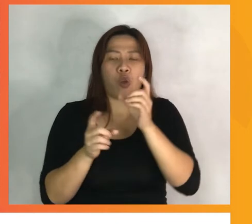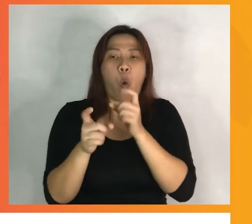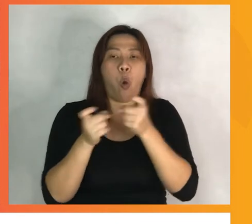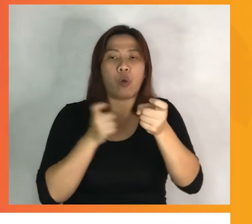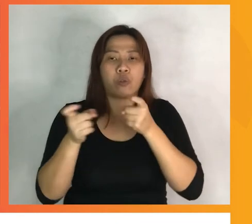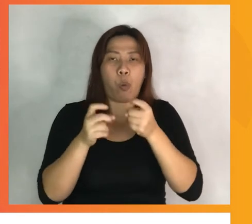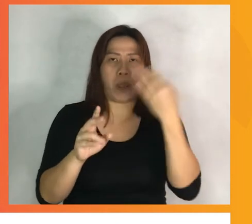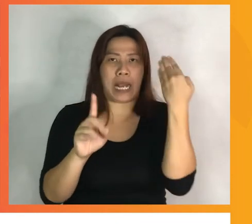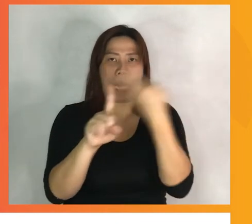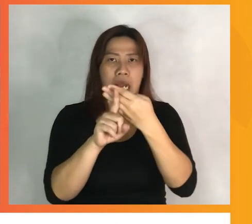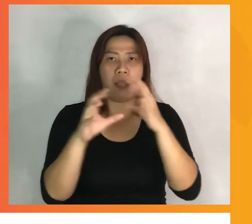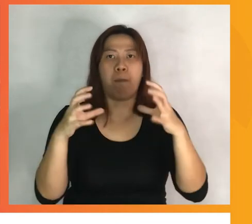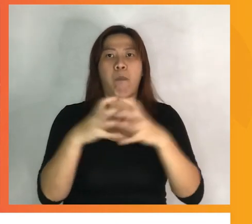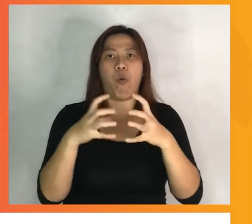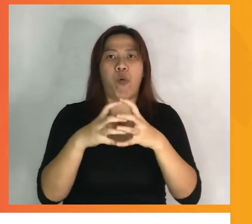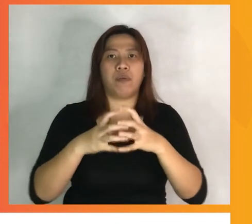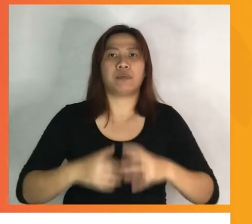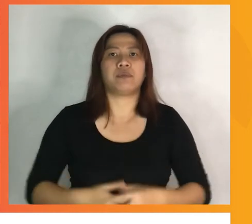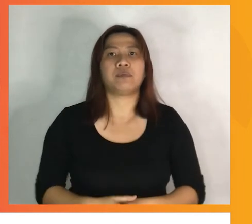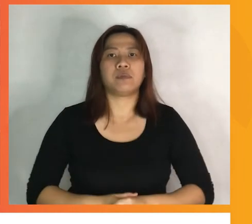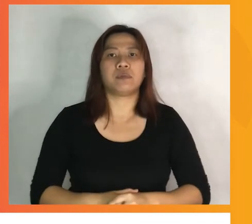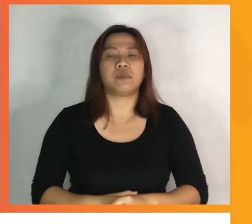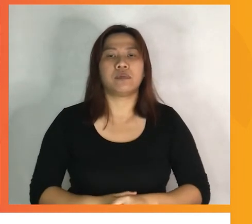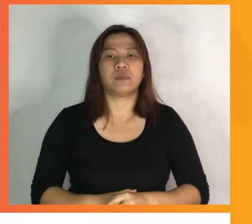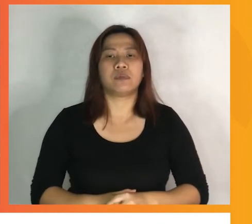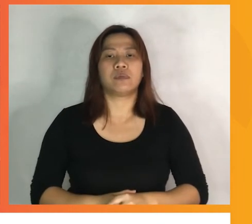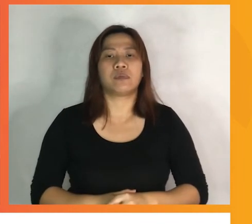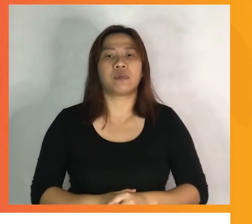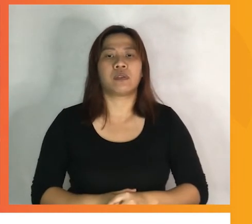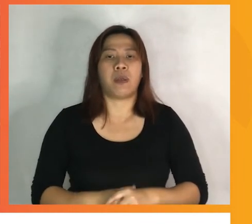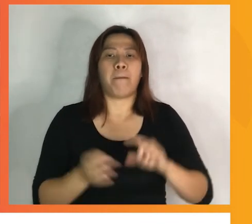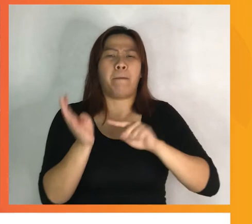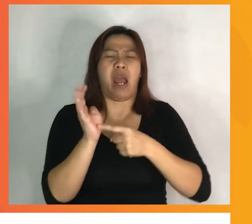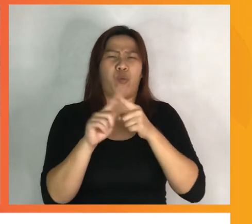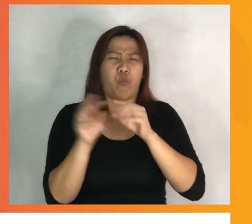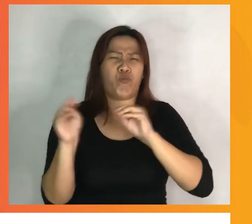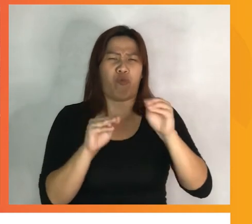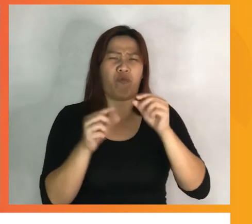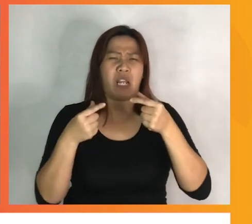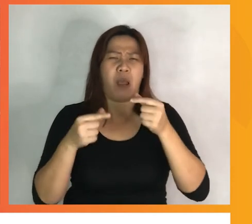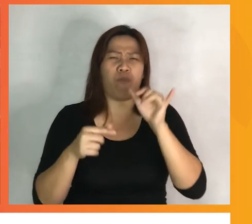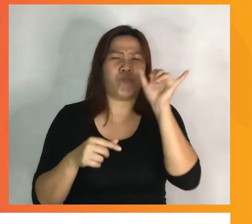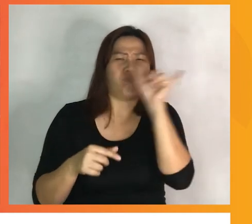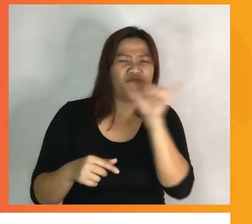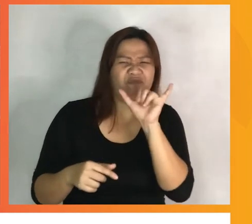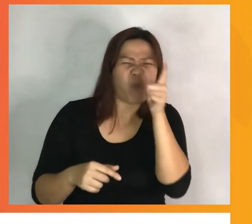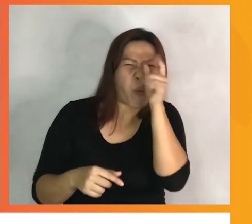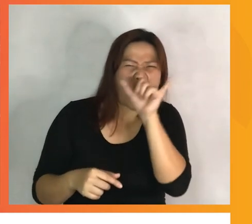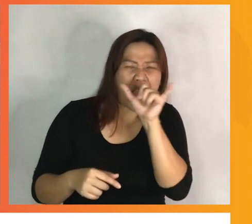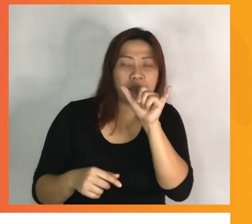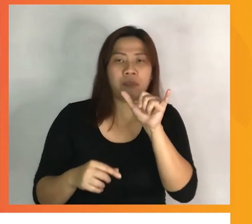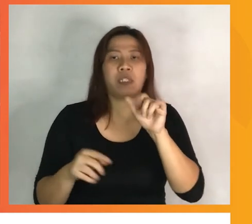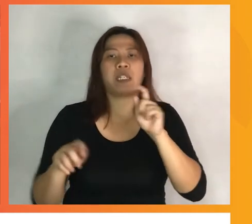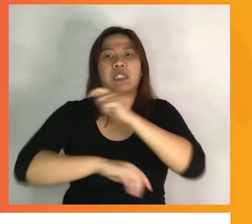direct, control and strike the ball. This begins to move the game towards